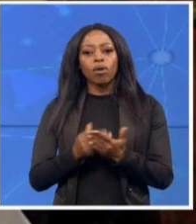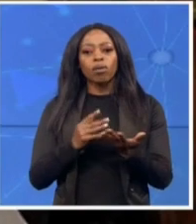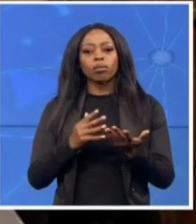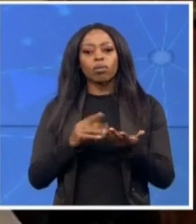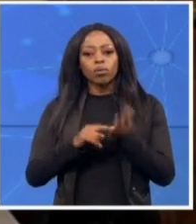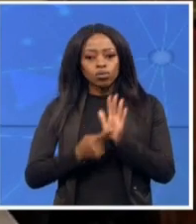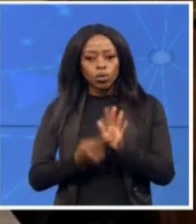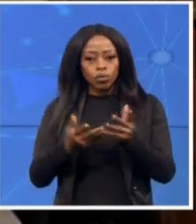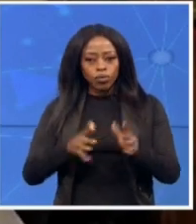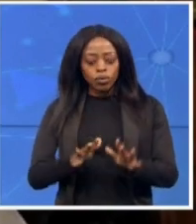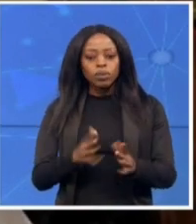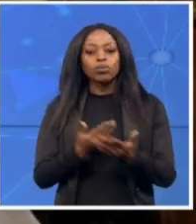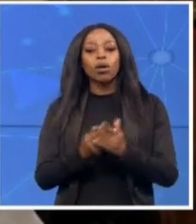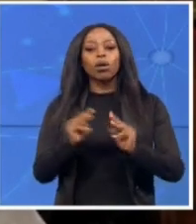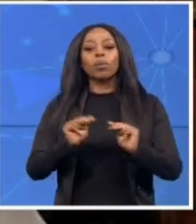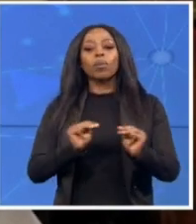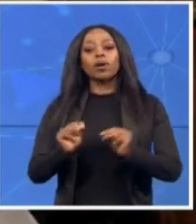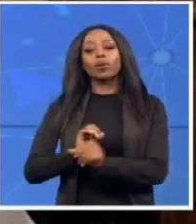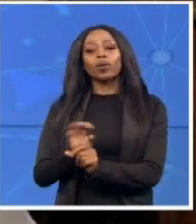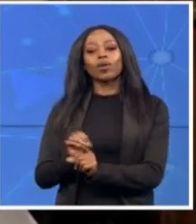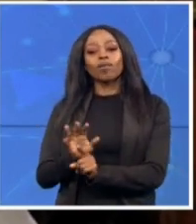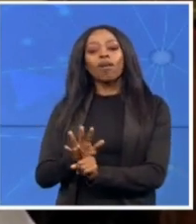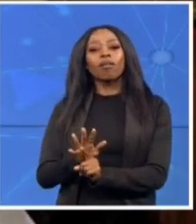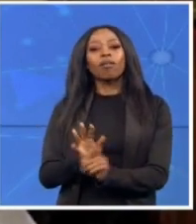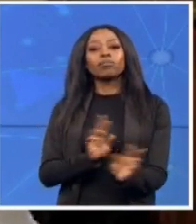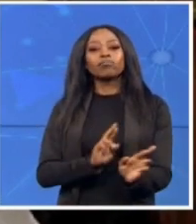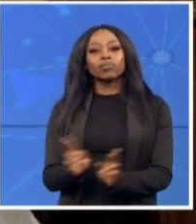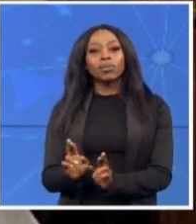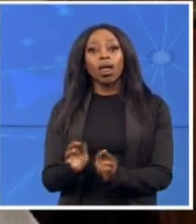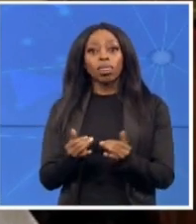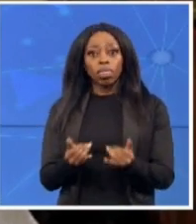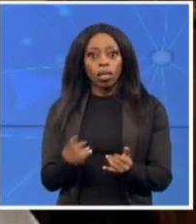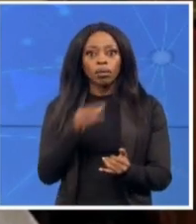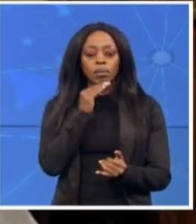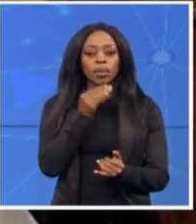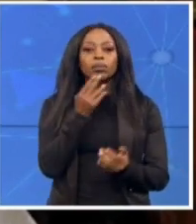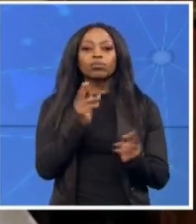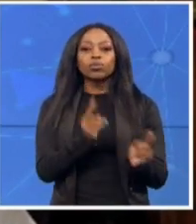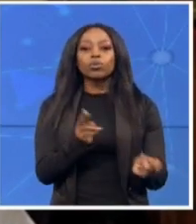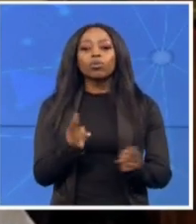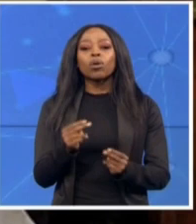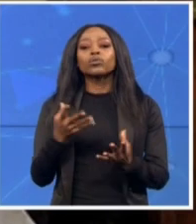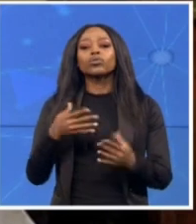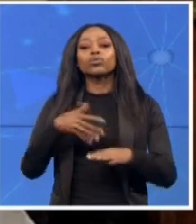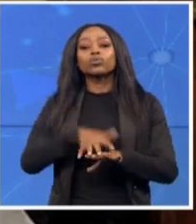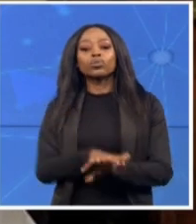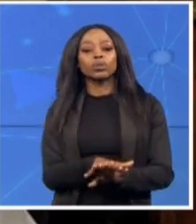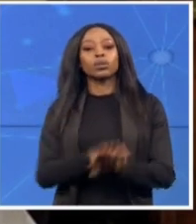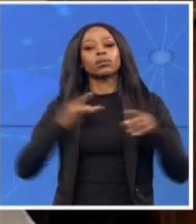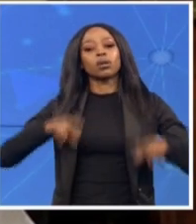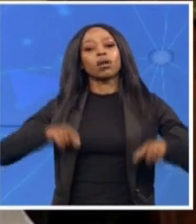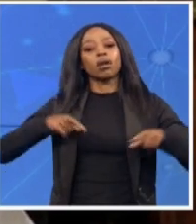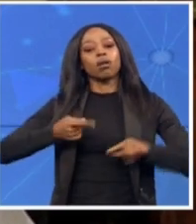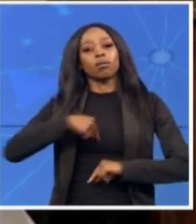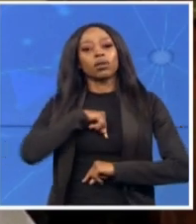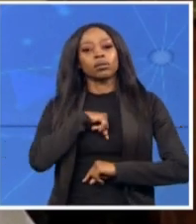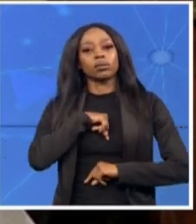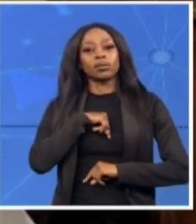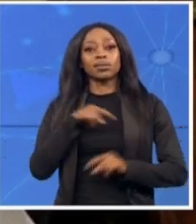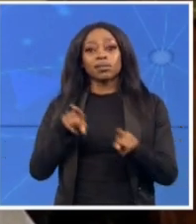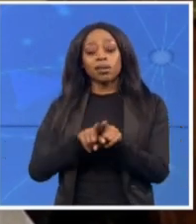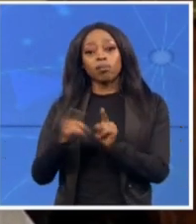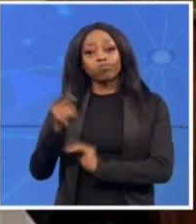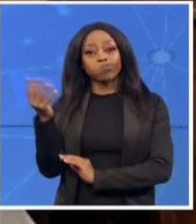it into the normalization of our everyday lives. I think also in this presentation you will once again see